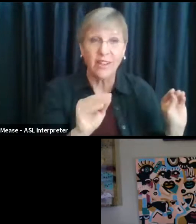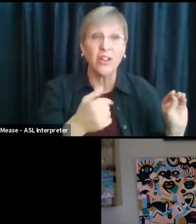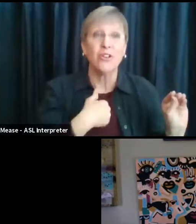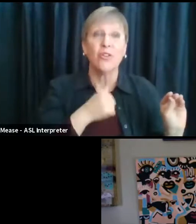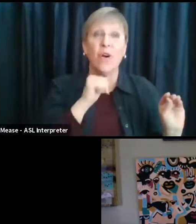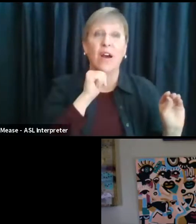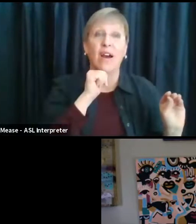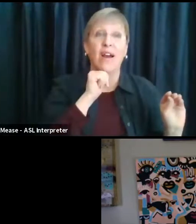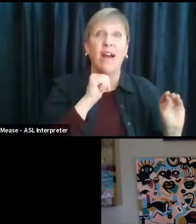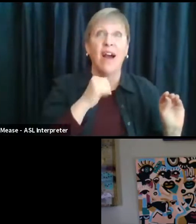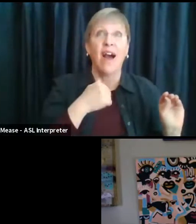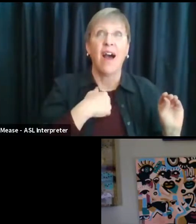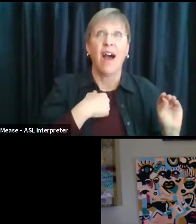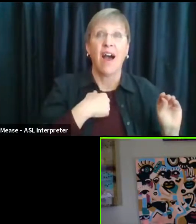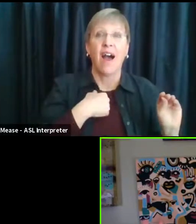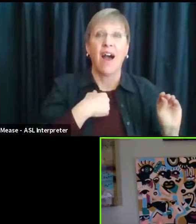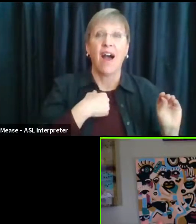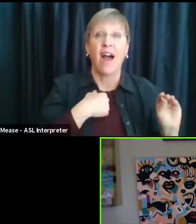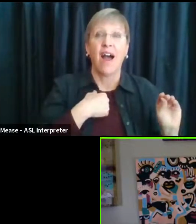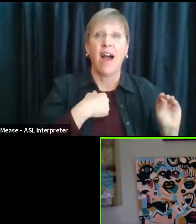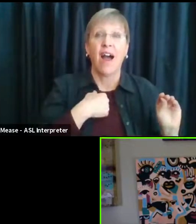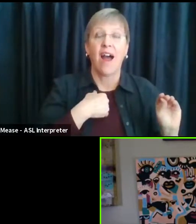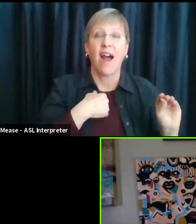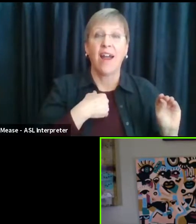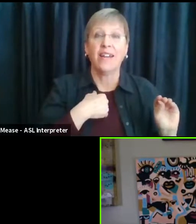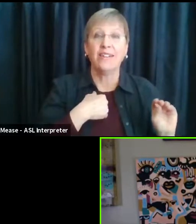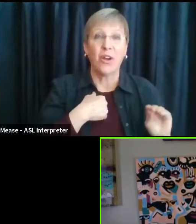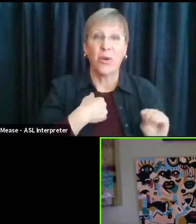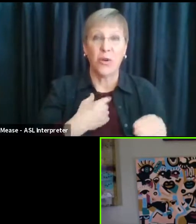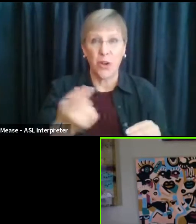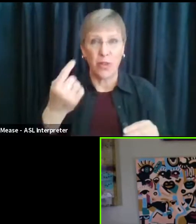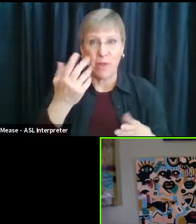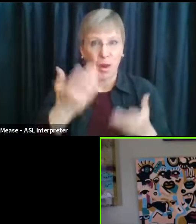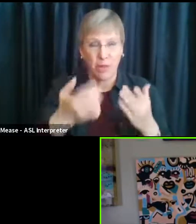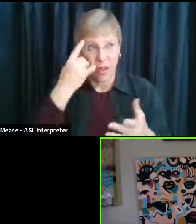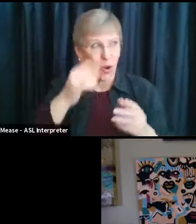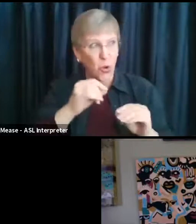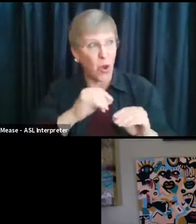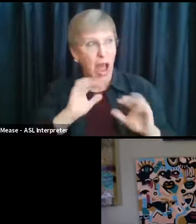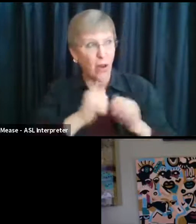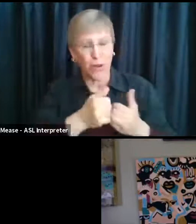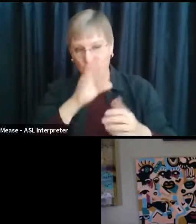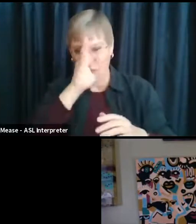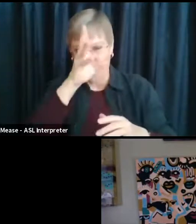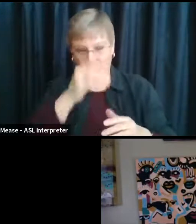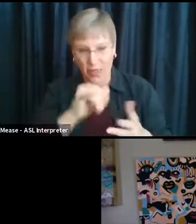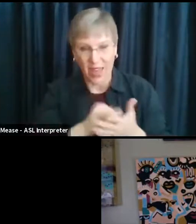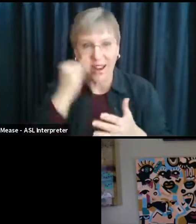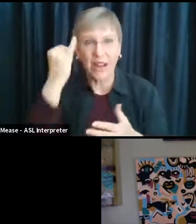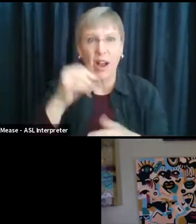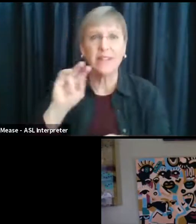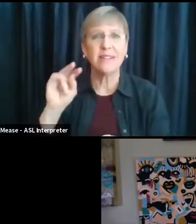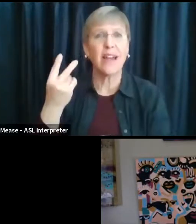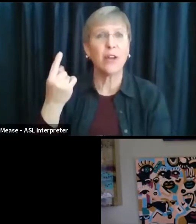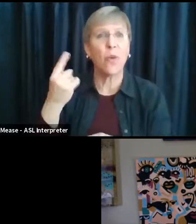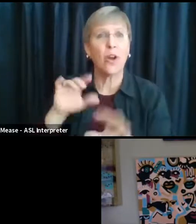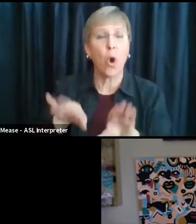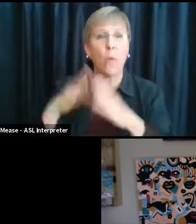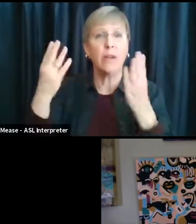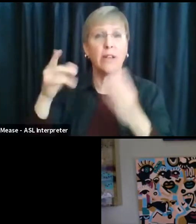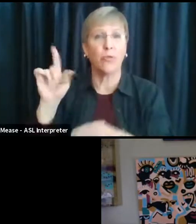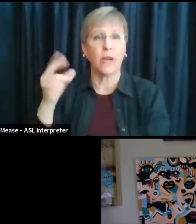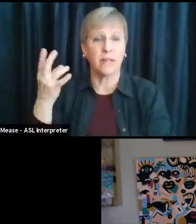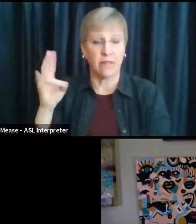you can imagine, but the second one Amazing to try to conceive of that. Yeah, the second one opened in 2017.